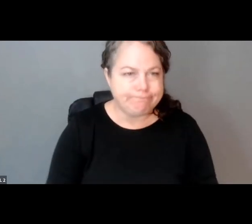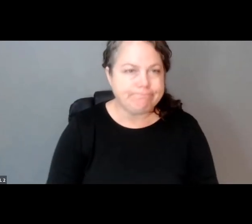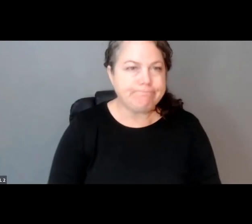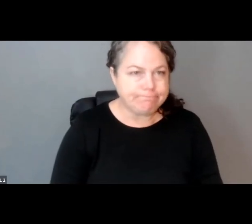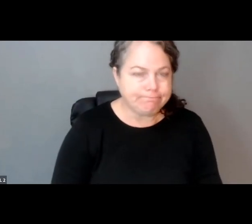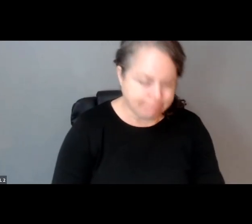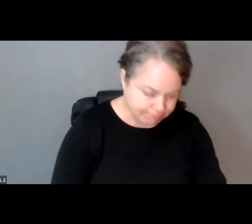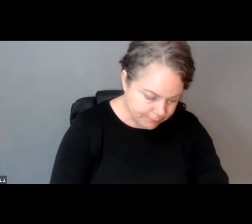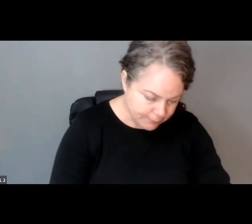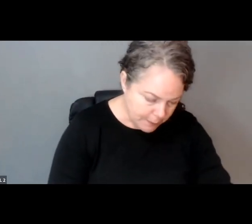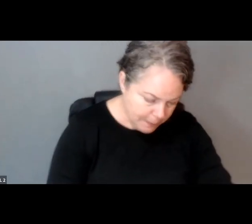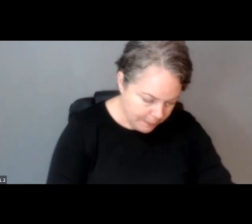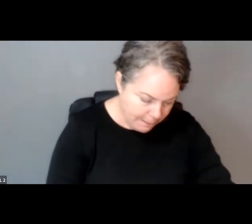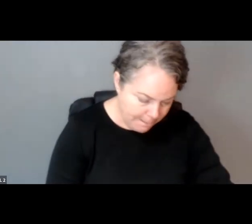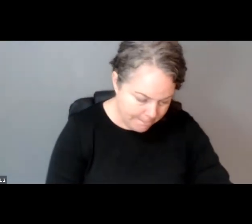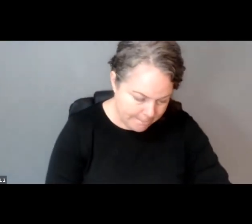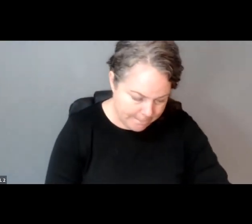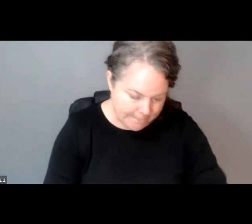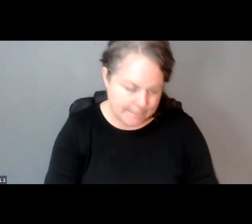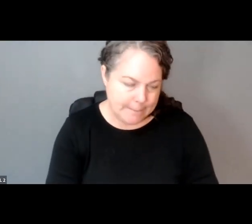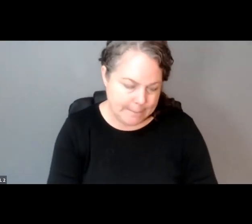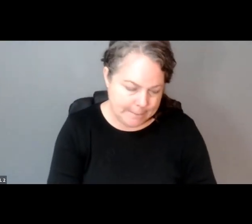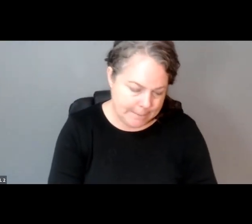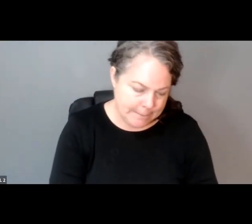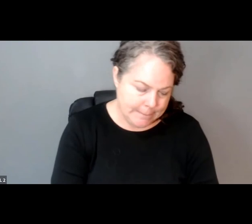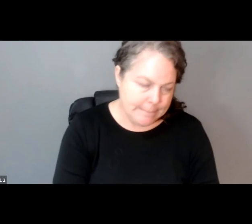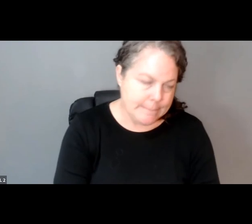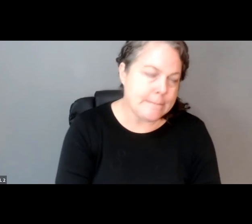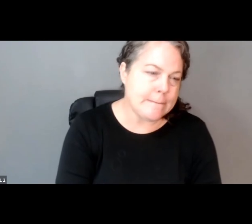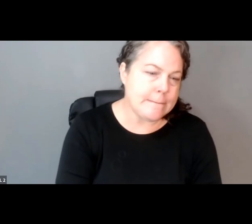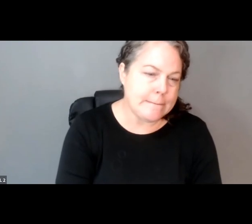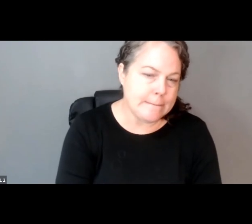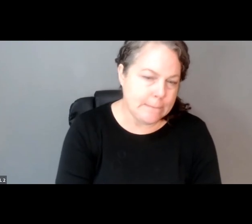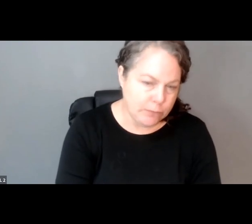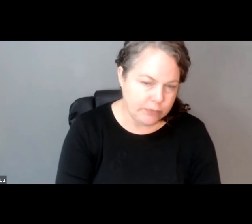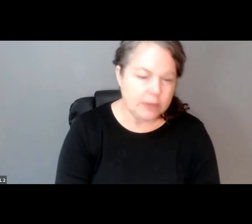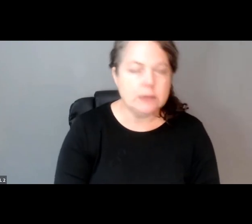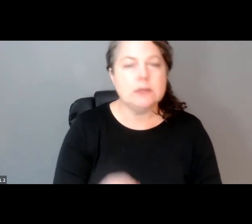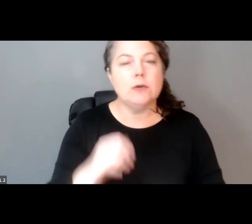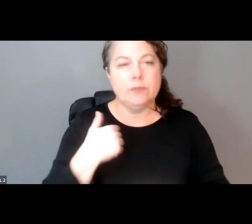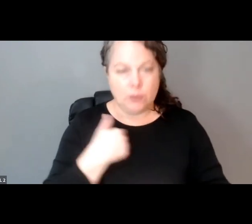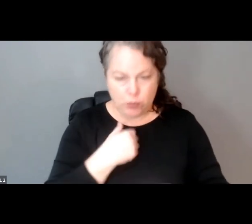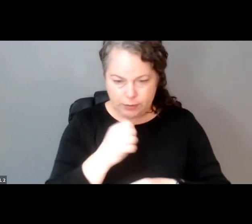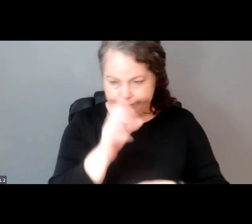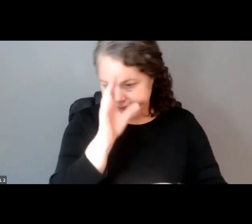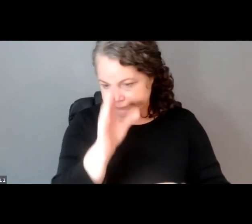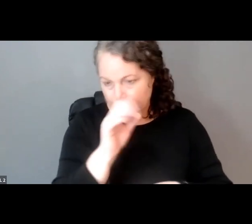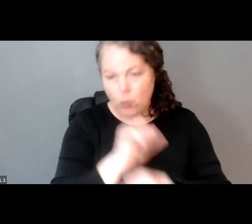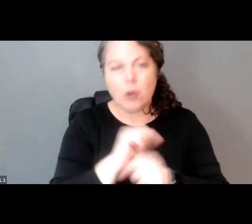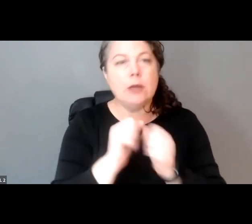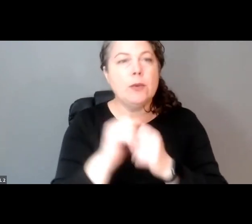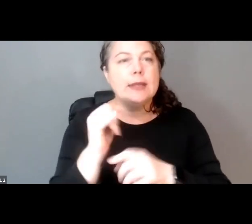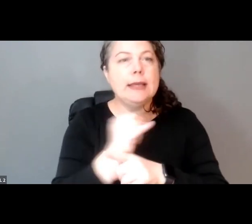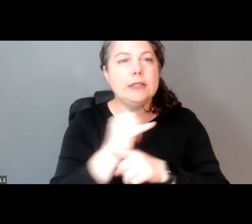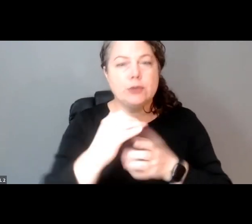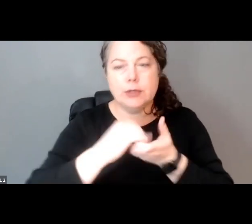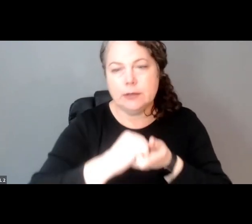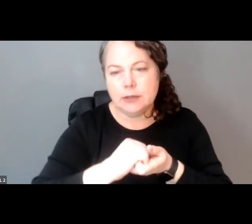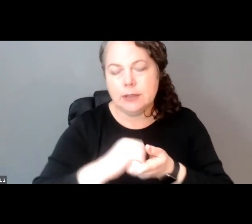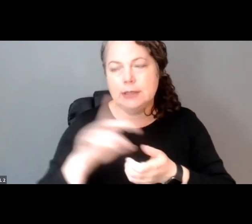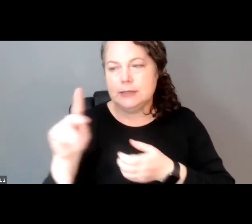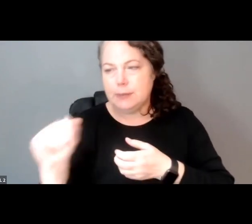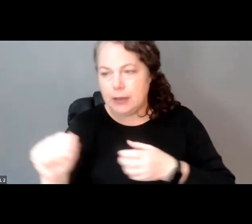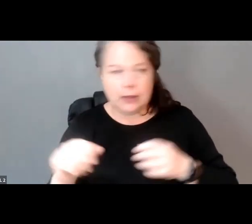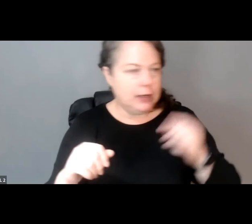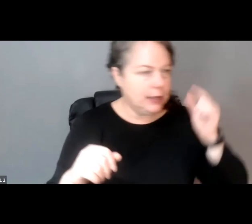in addition to working collaboratively with industry and the cross-disability community and working with government